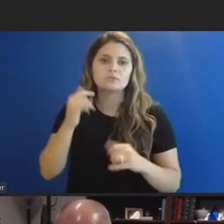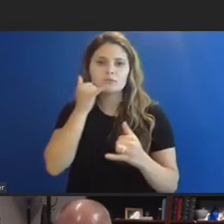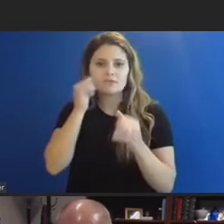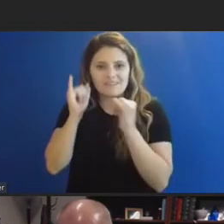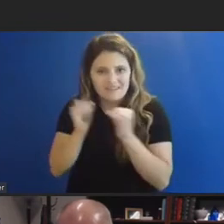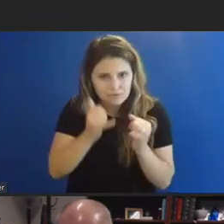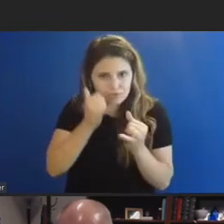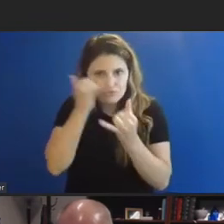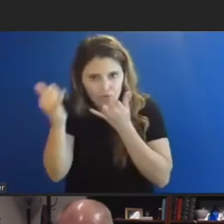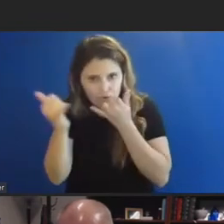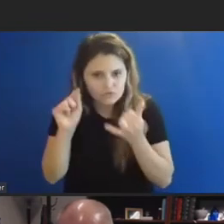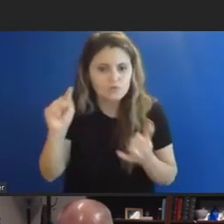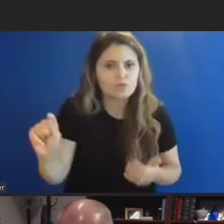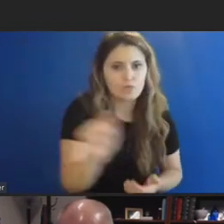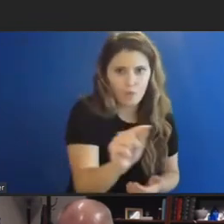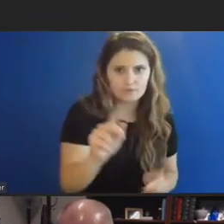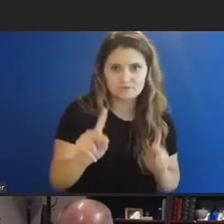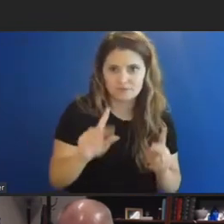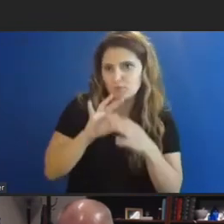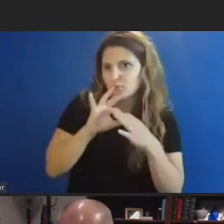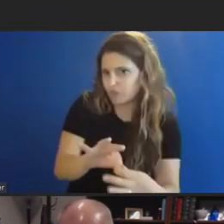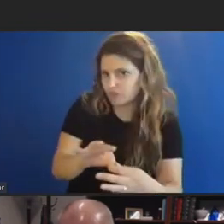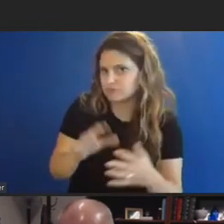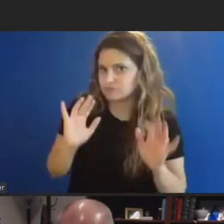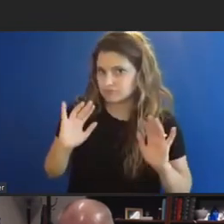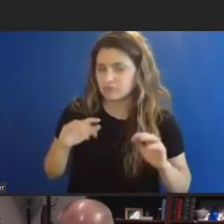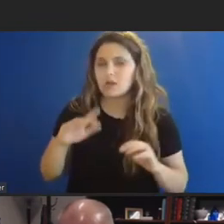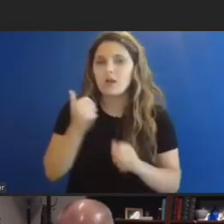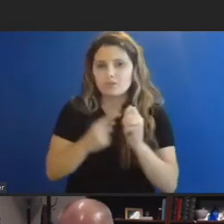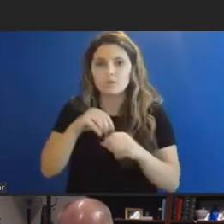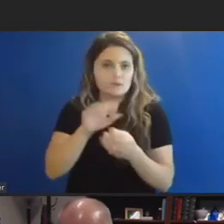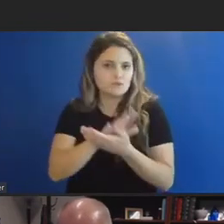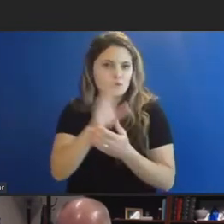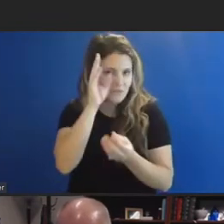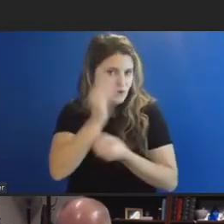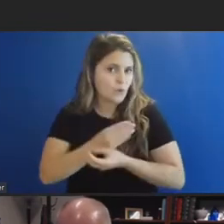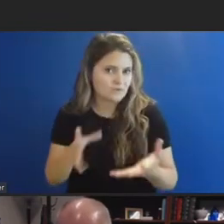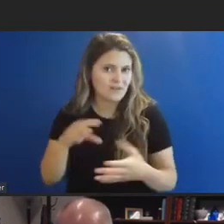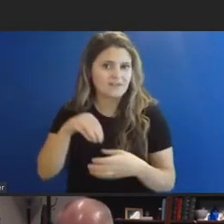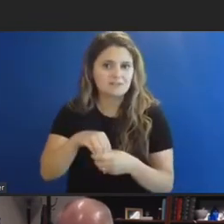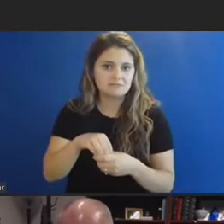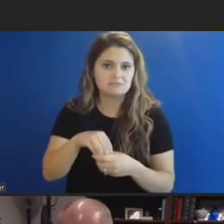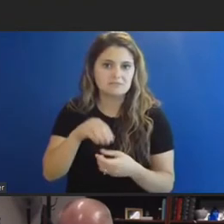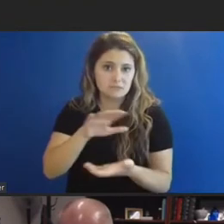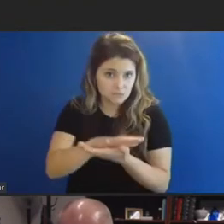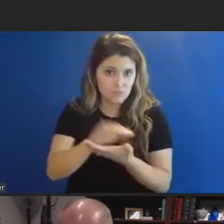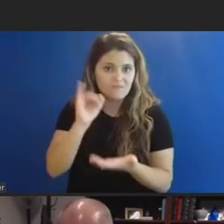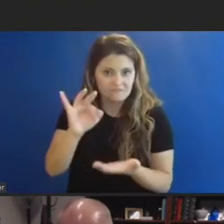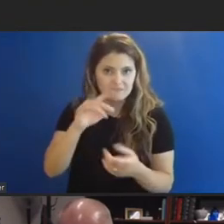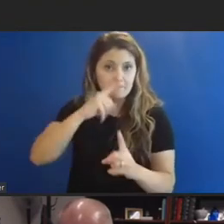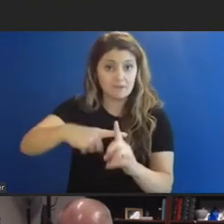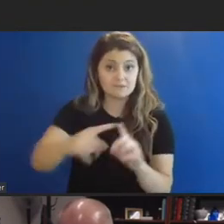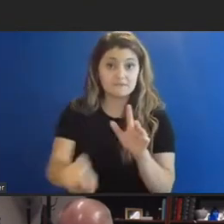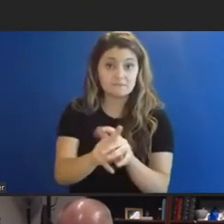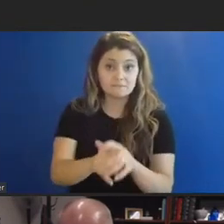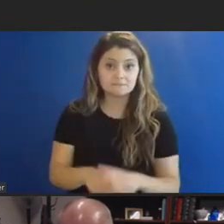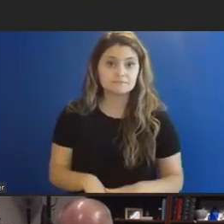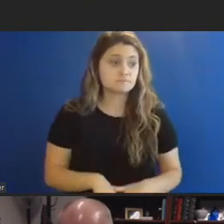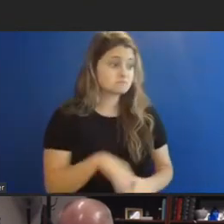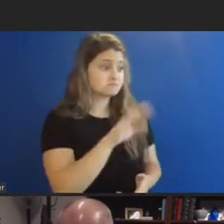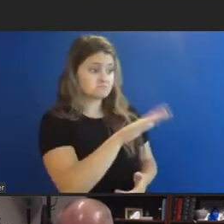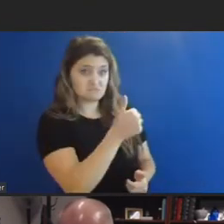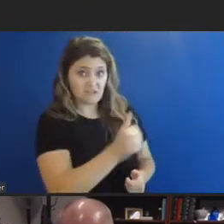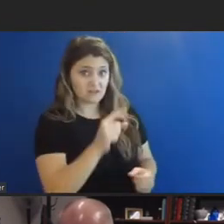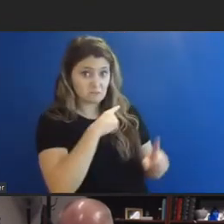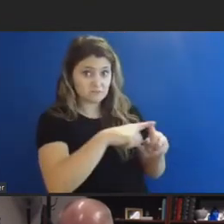to those folks. So yes, everyone in the school will be notified if there's a positive case. Okay. Have there been any positive